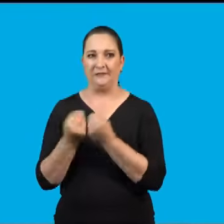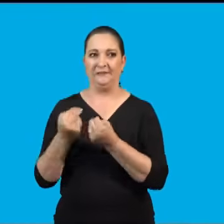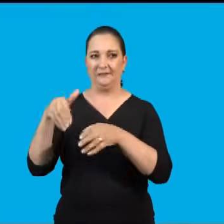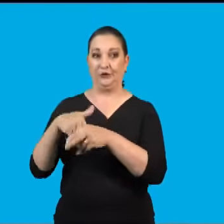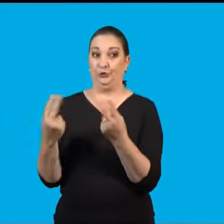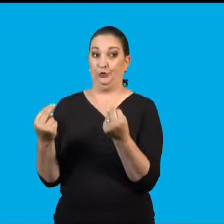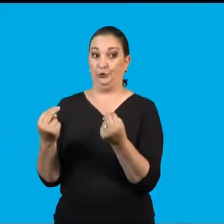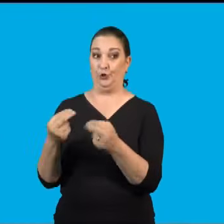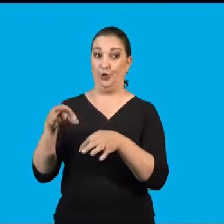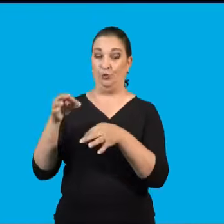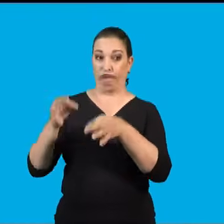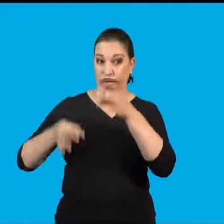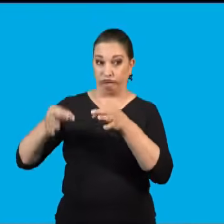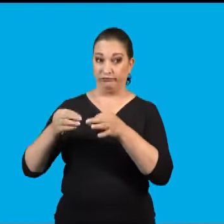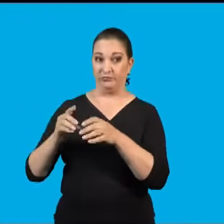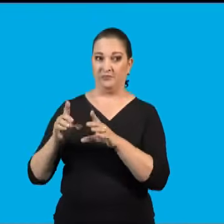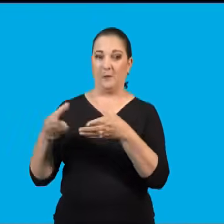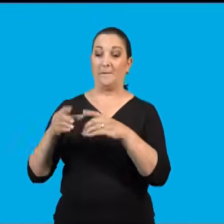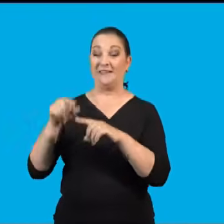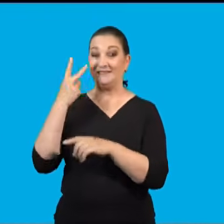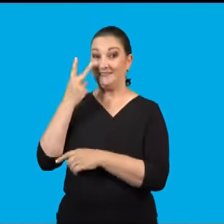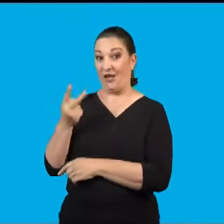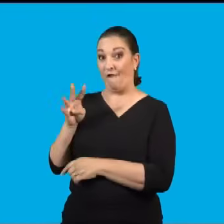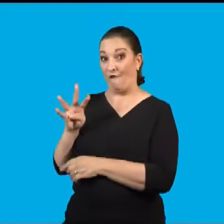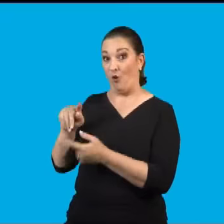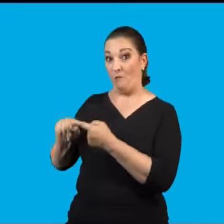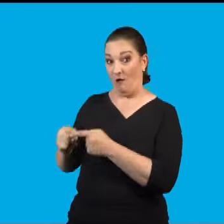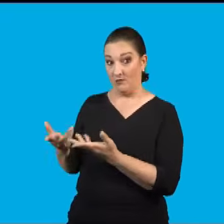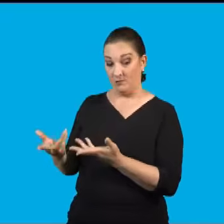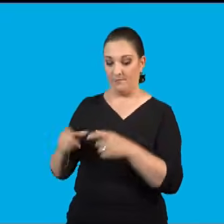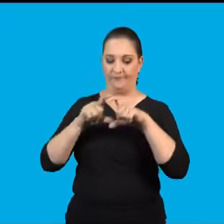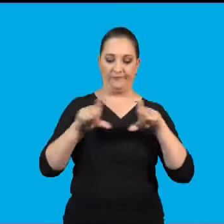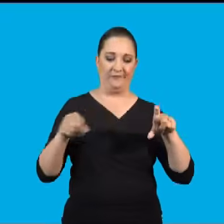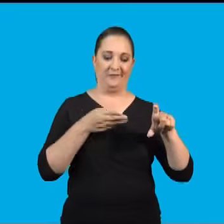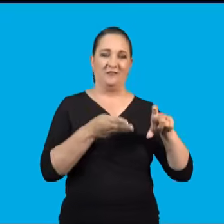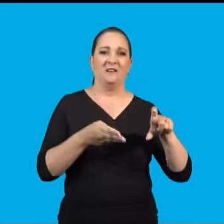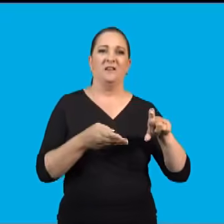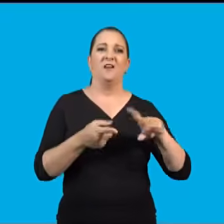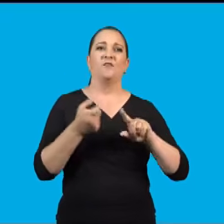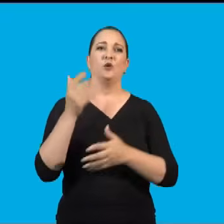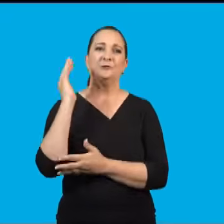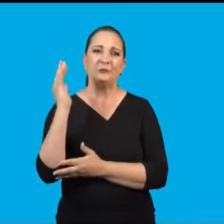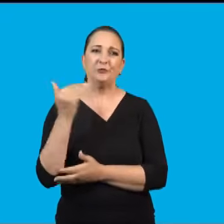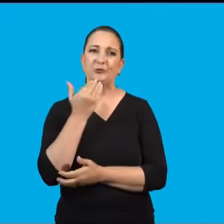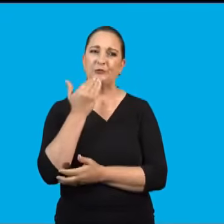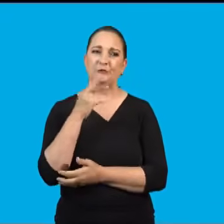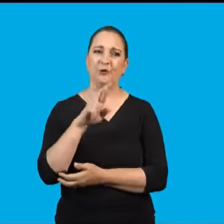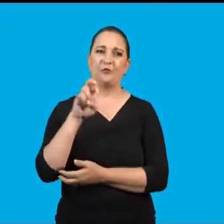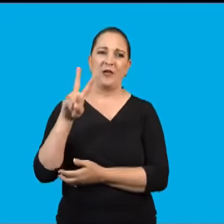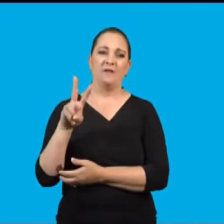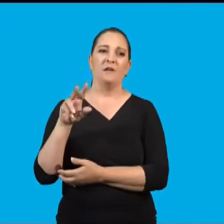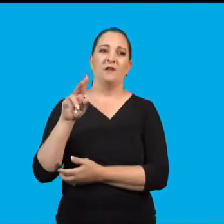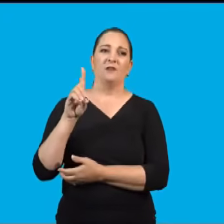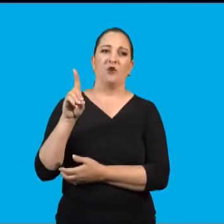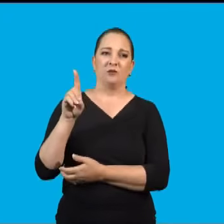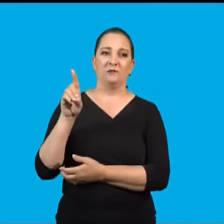That means you have to give 2 points because it's out of 4 marks. The source below is an extract from a speech delivered by Reverend